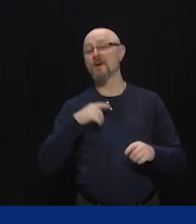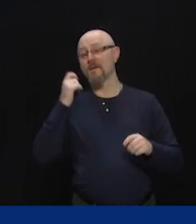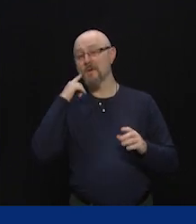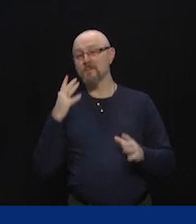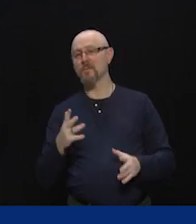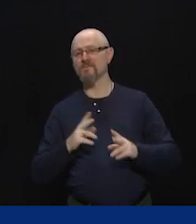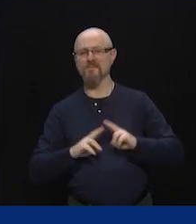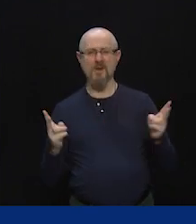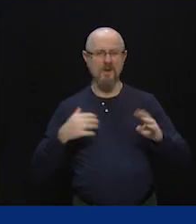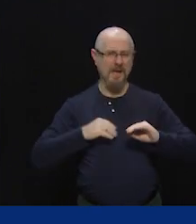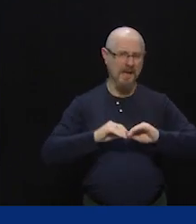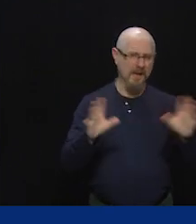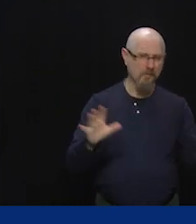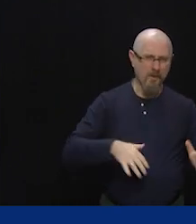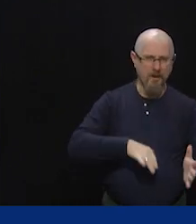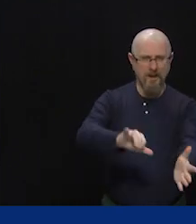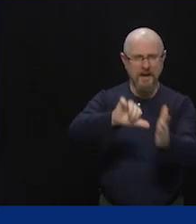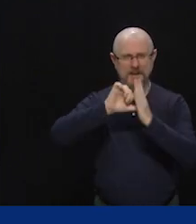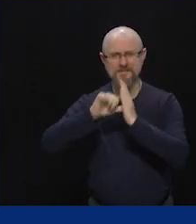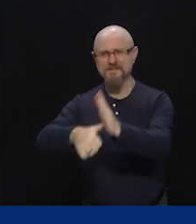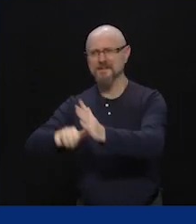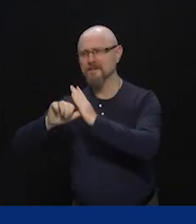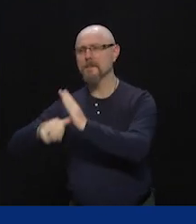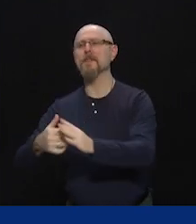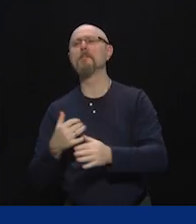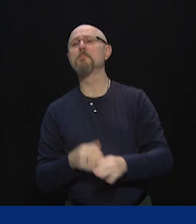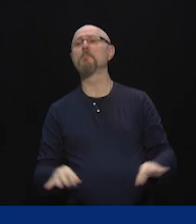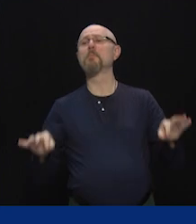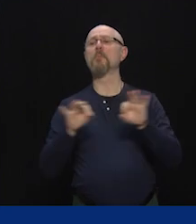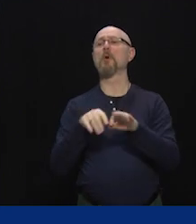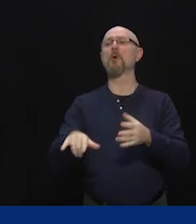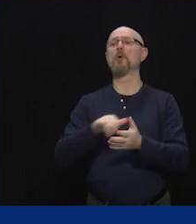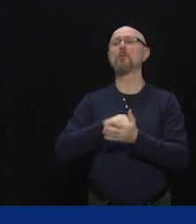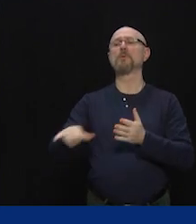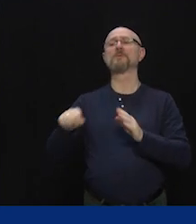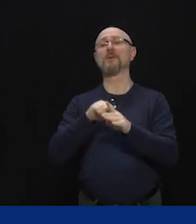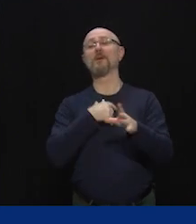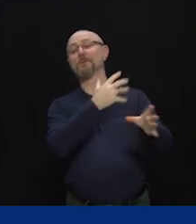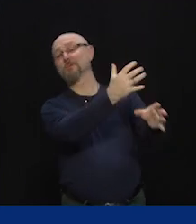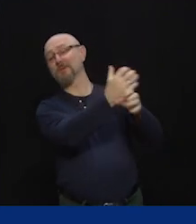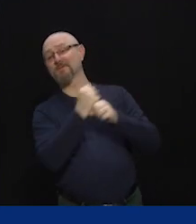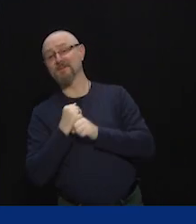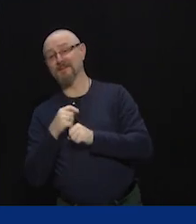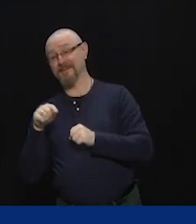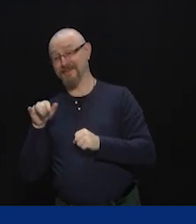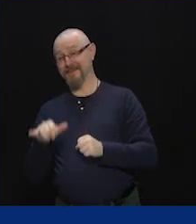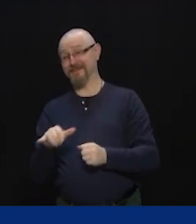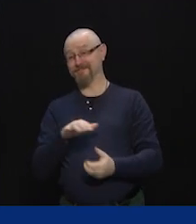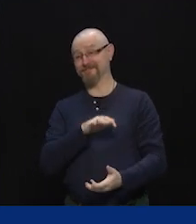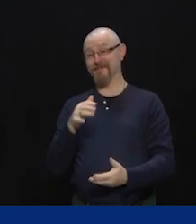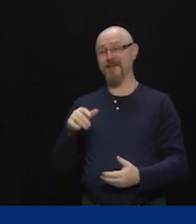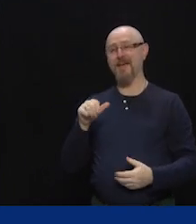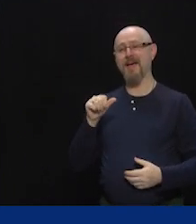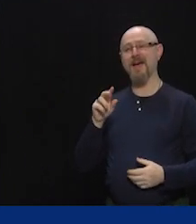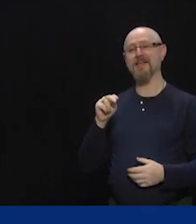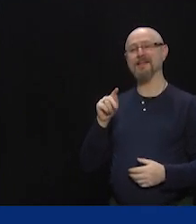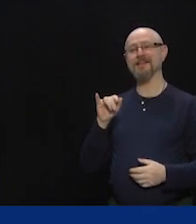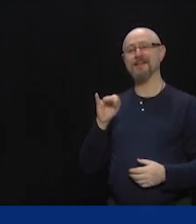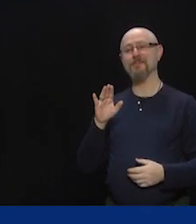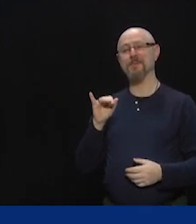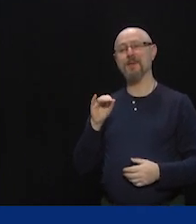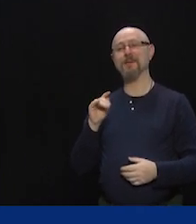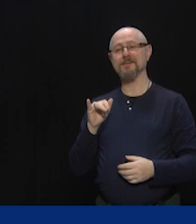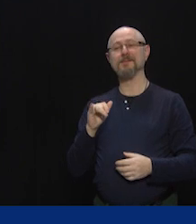clear that it's important that New York State receive the monoclonal antibody treatment that continues, the one